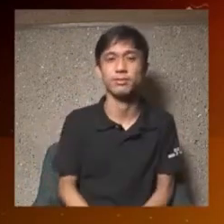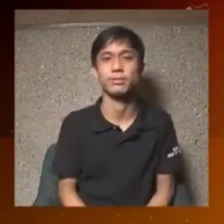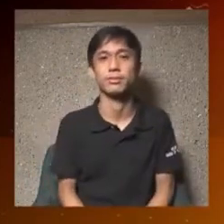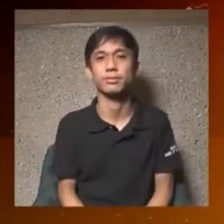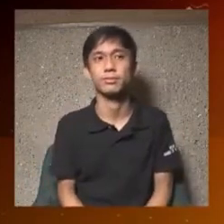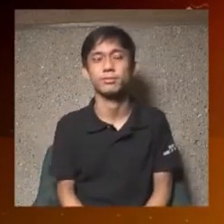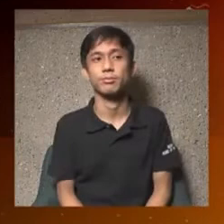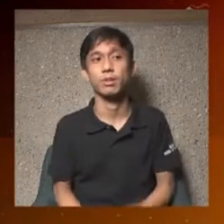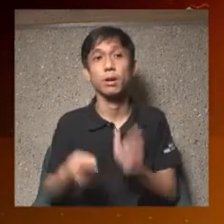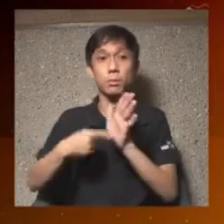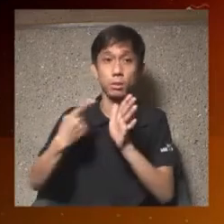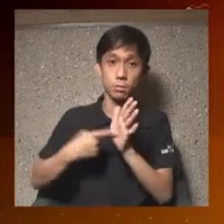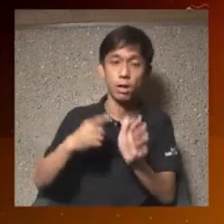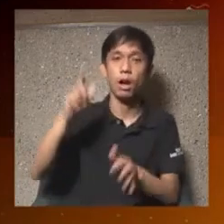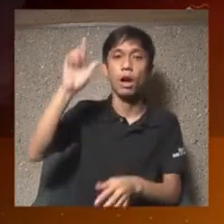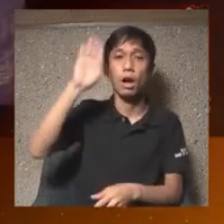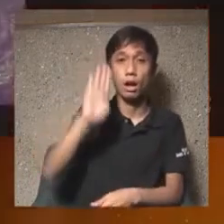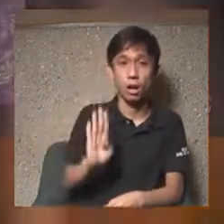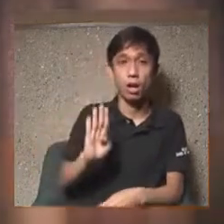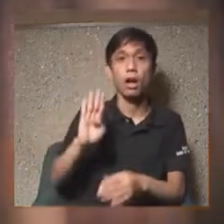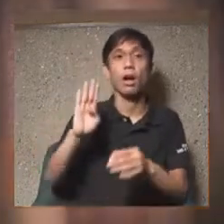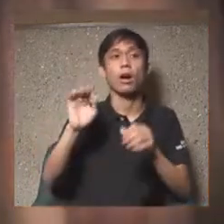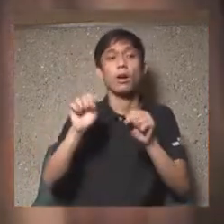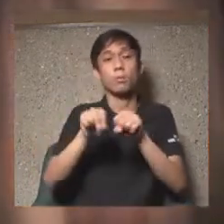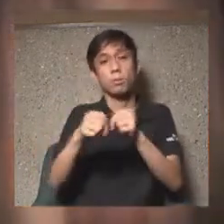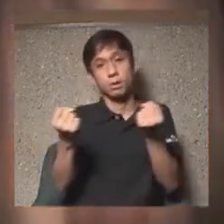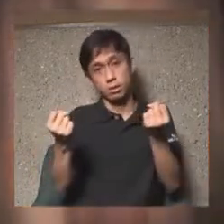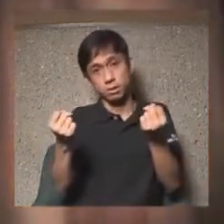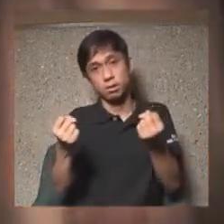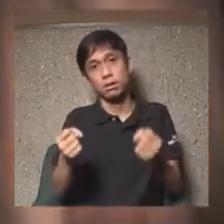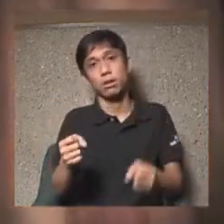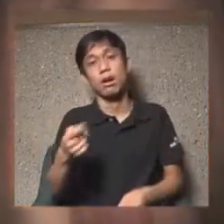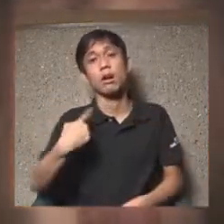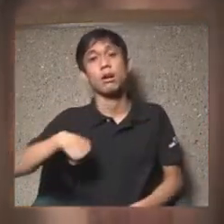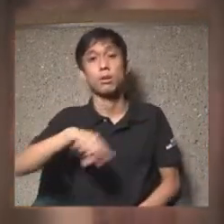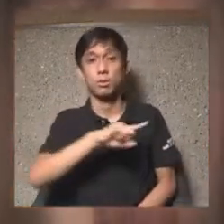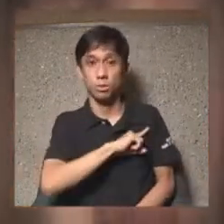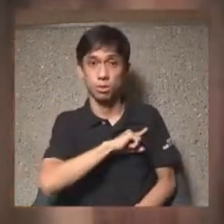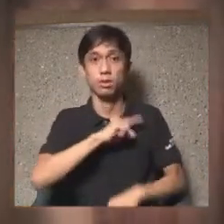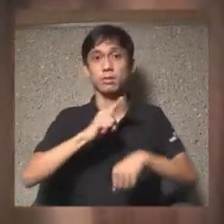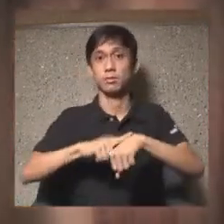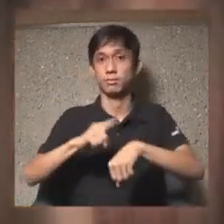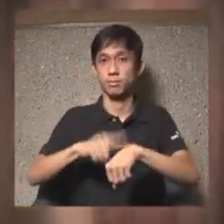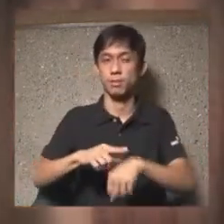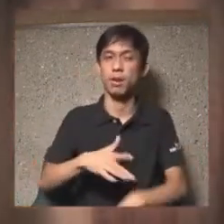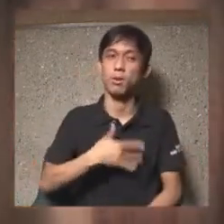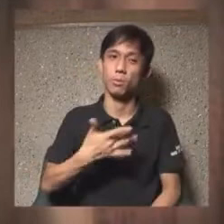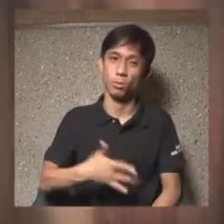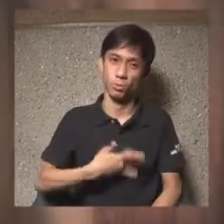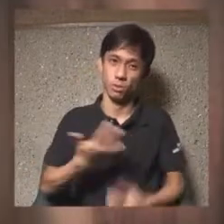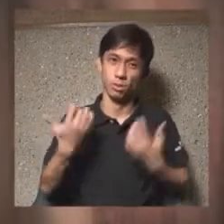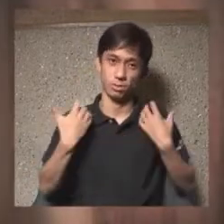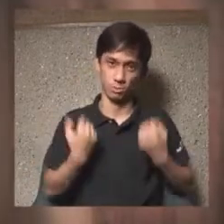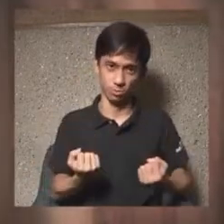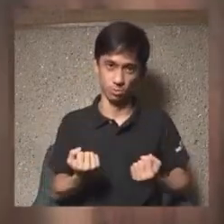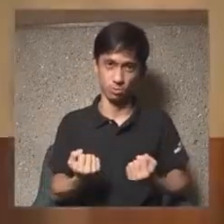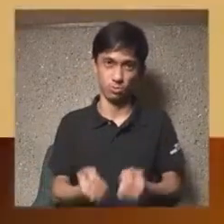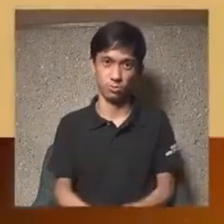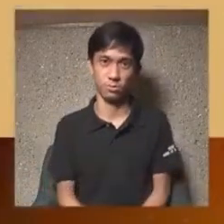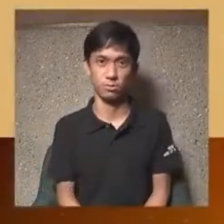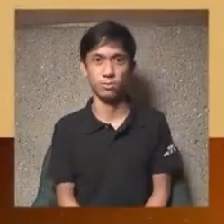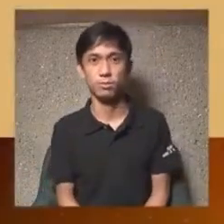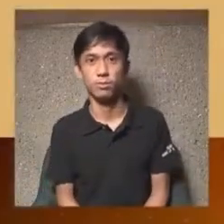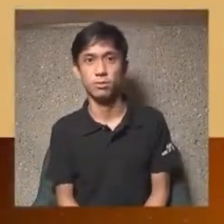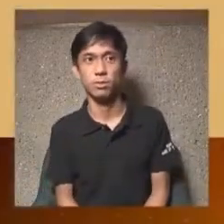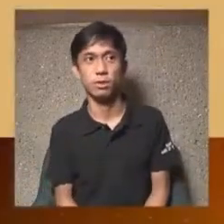at our strongest so that we can eventually listen, because we're hurting ourselves, so that we can learn to trust Him.